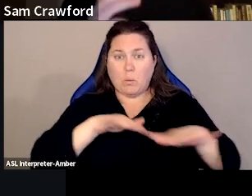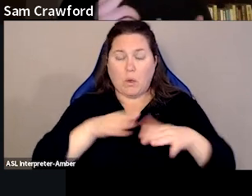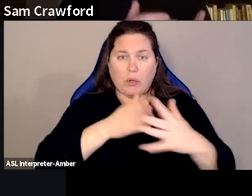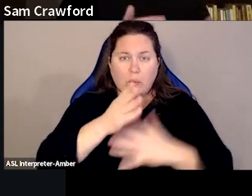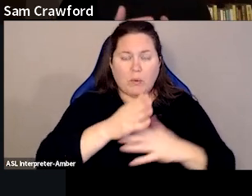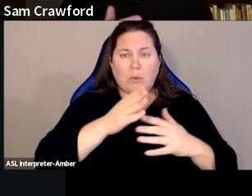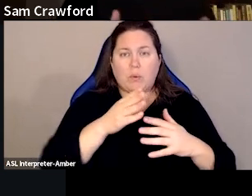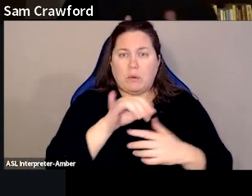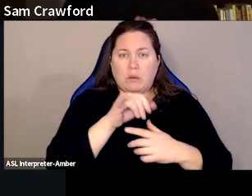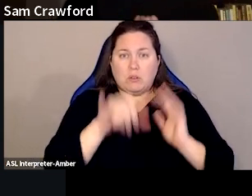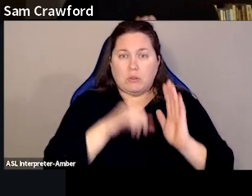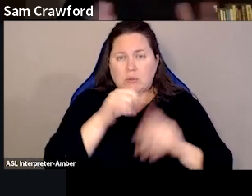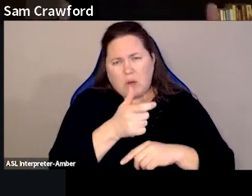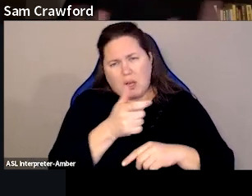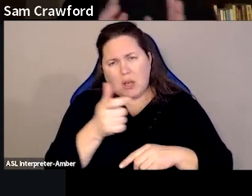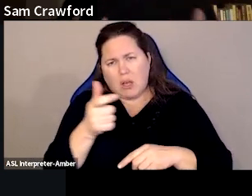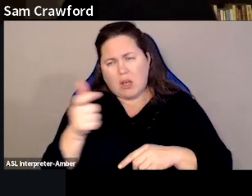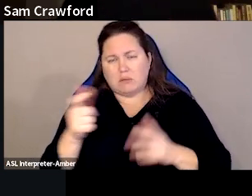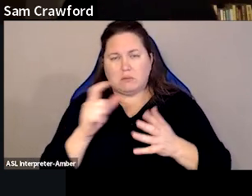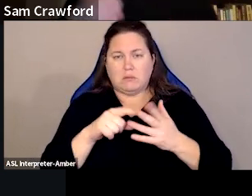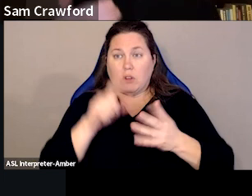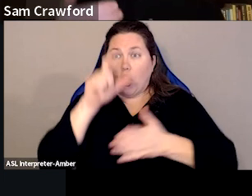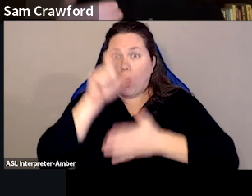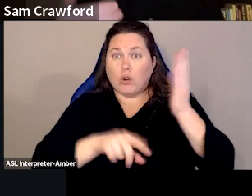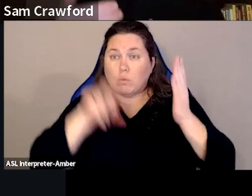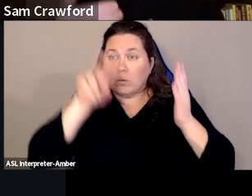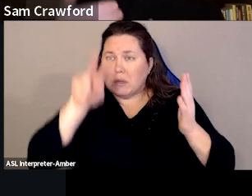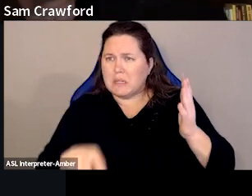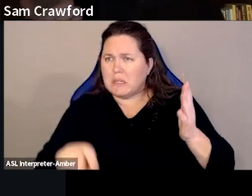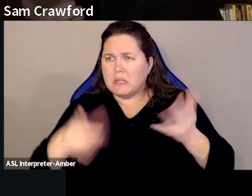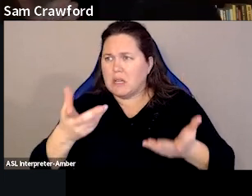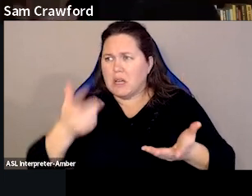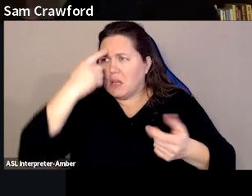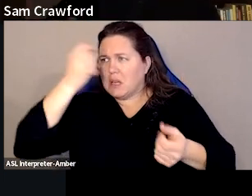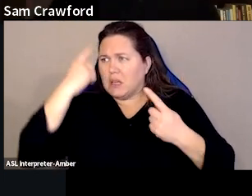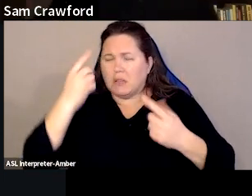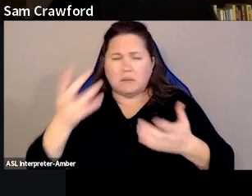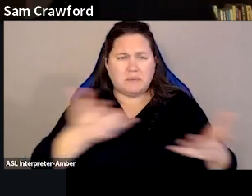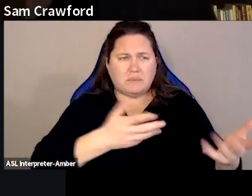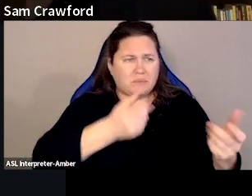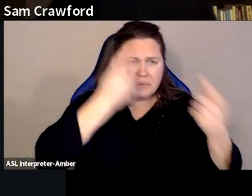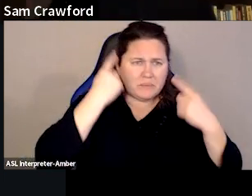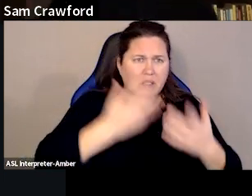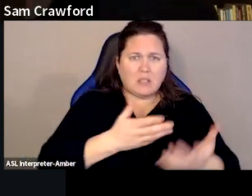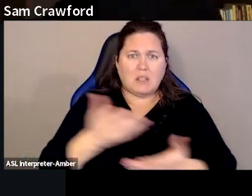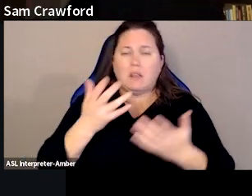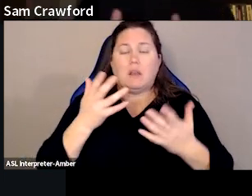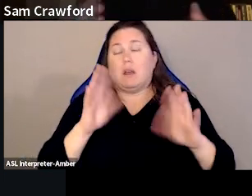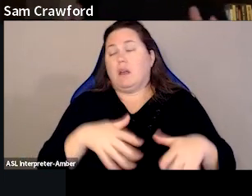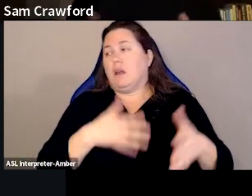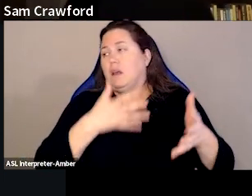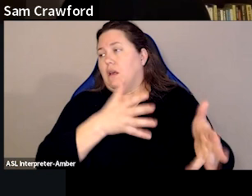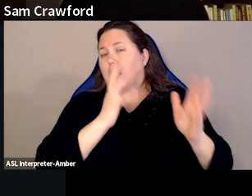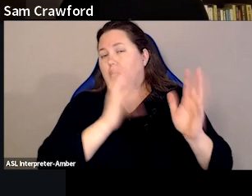on YouTube and like articles, that I just gave up, and I didn't come back for another year. And